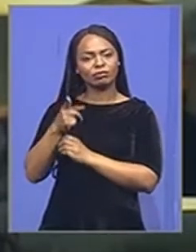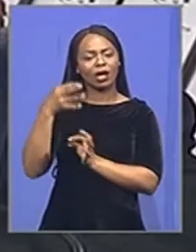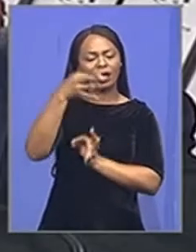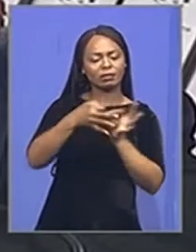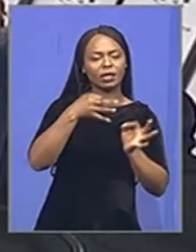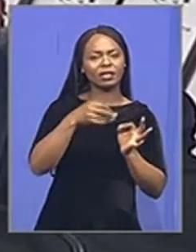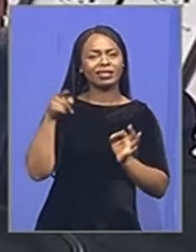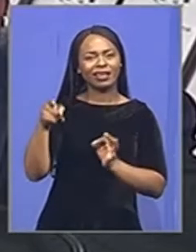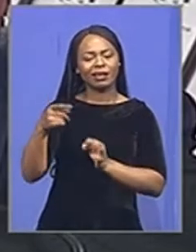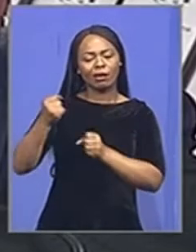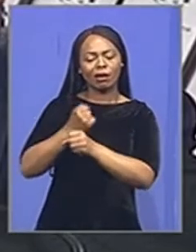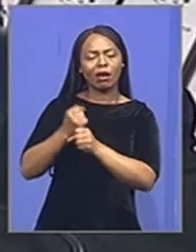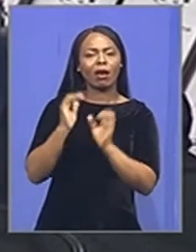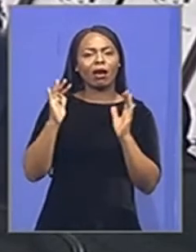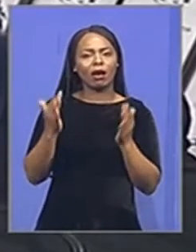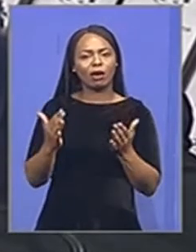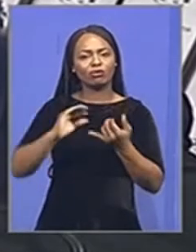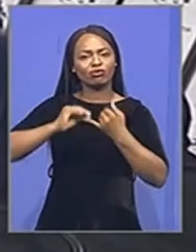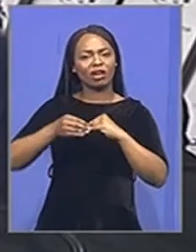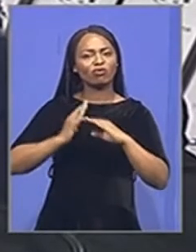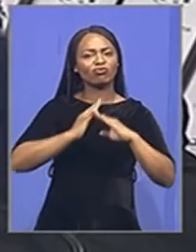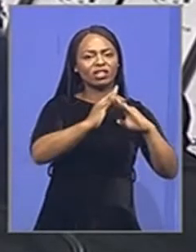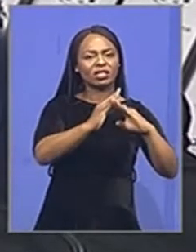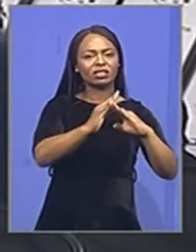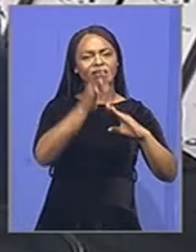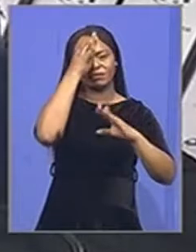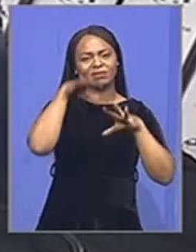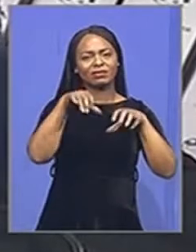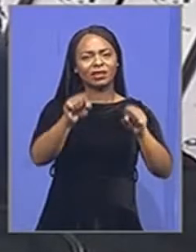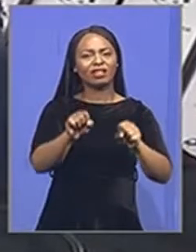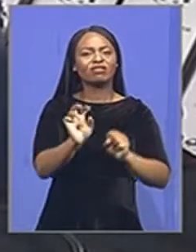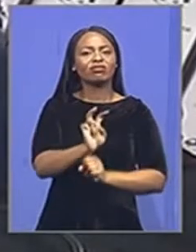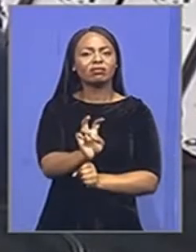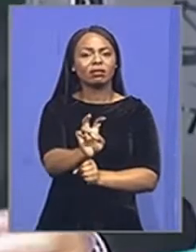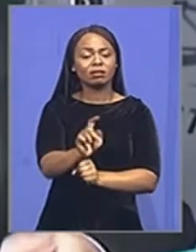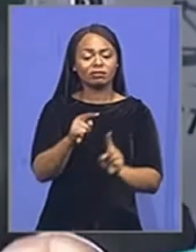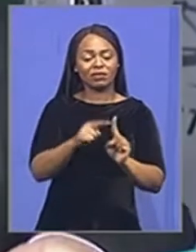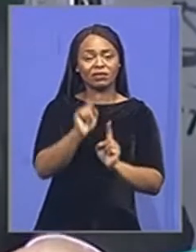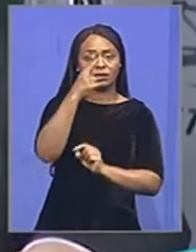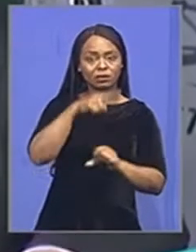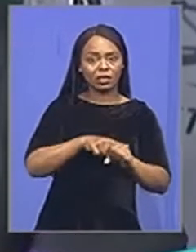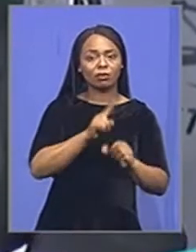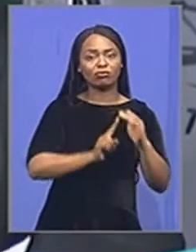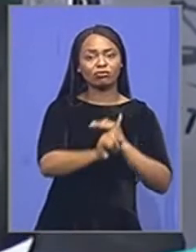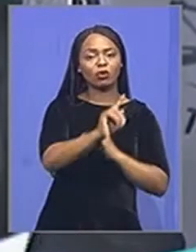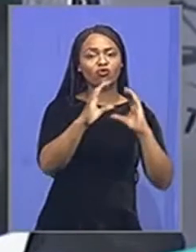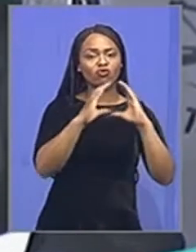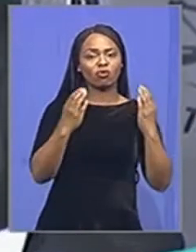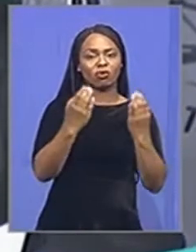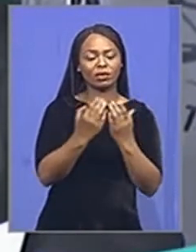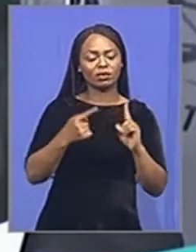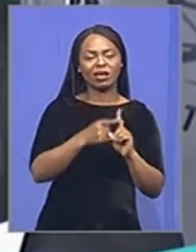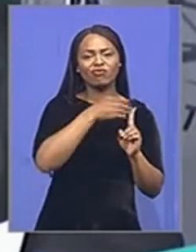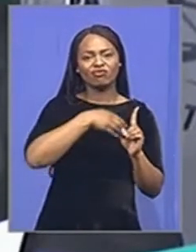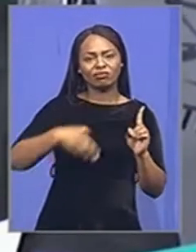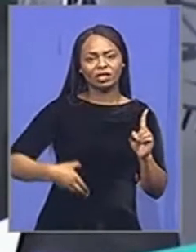nako ya fa ene santse e le motlatsa mopresidente. Lekgetlo la ntlha fa na tlhagelela kwa khomisheneng, Mopresidente o ne a dumelana